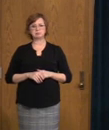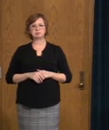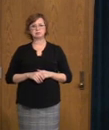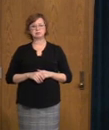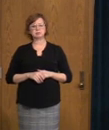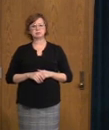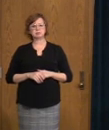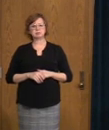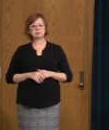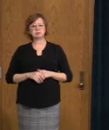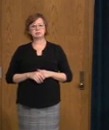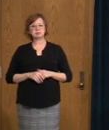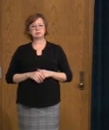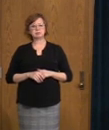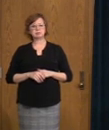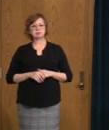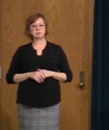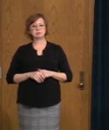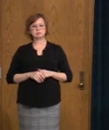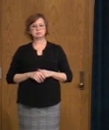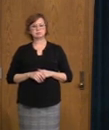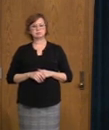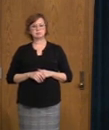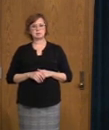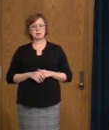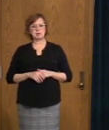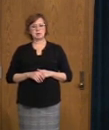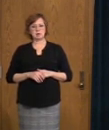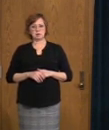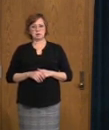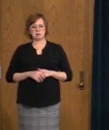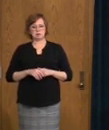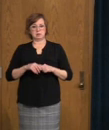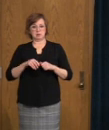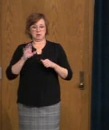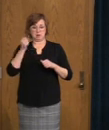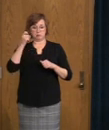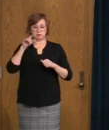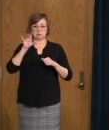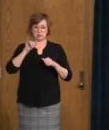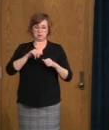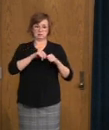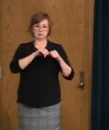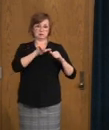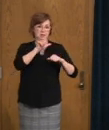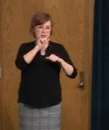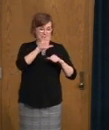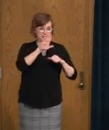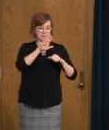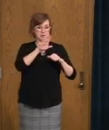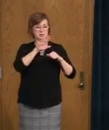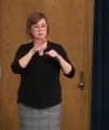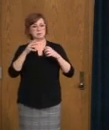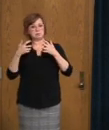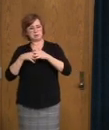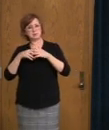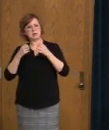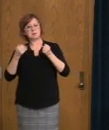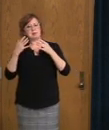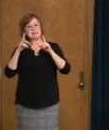frontline actual testing capacity across the province at the more than 50 sites that are doing testing right now. We're